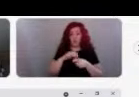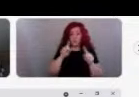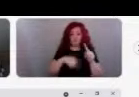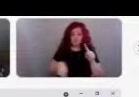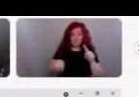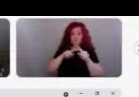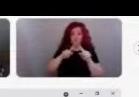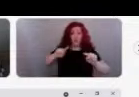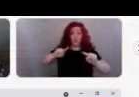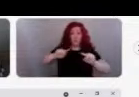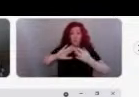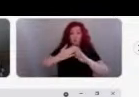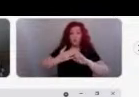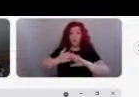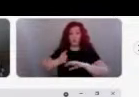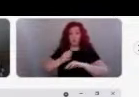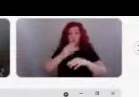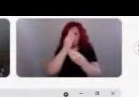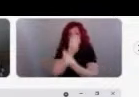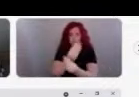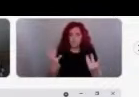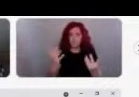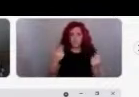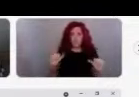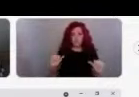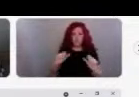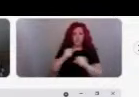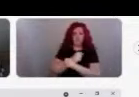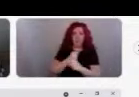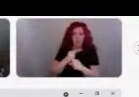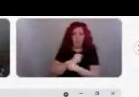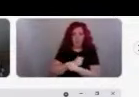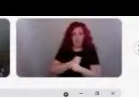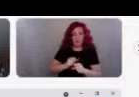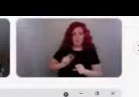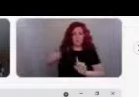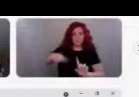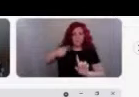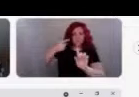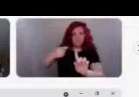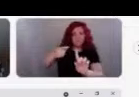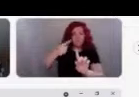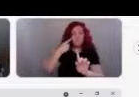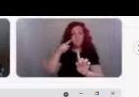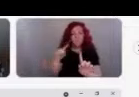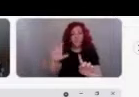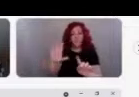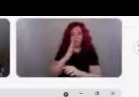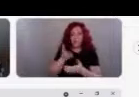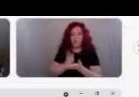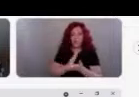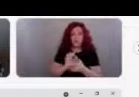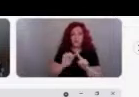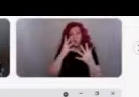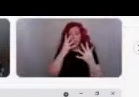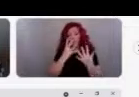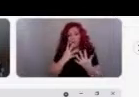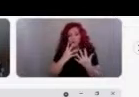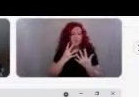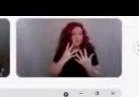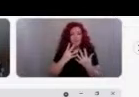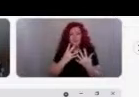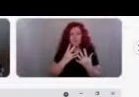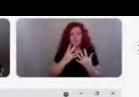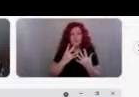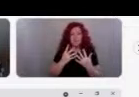communities and let them know that we are trying to fight and strive for their uh rights but unfortunately only comes down to